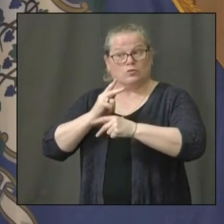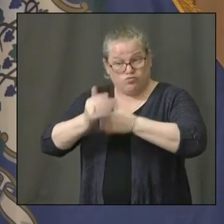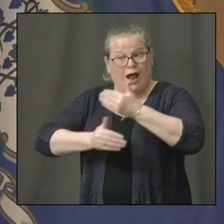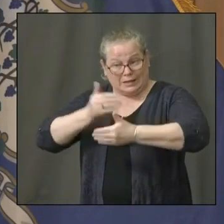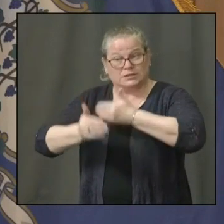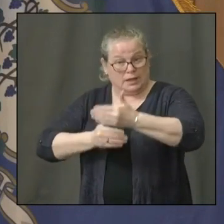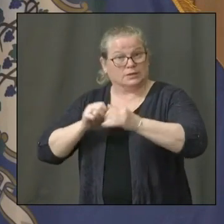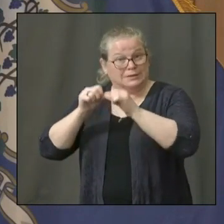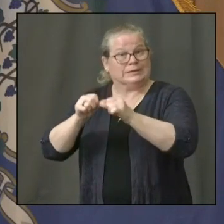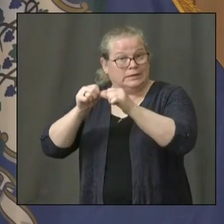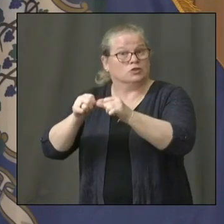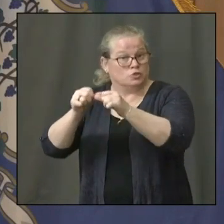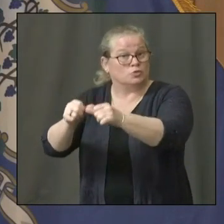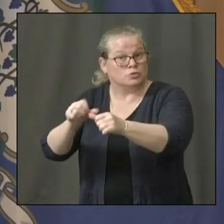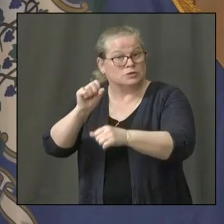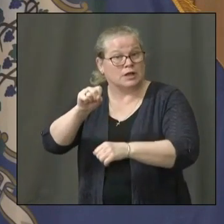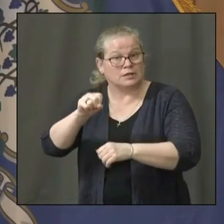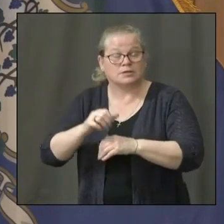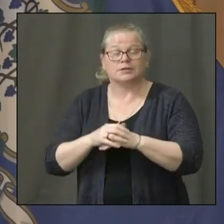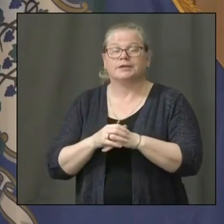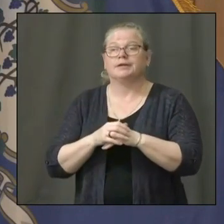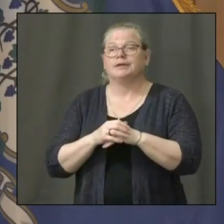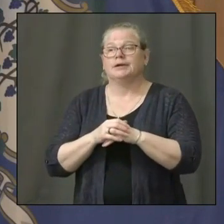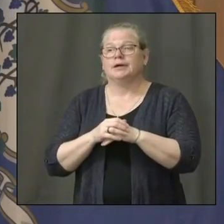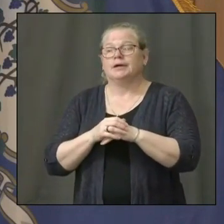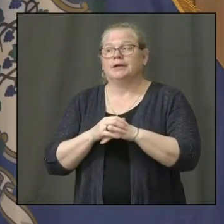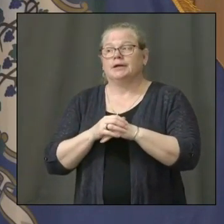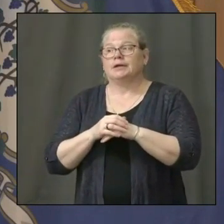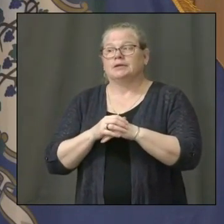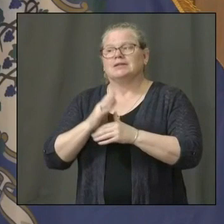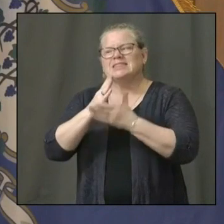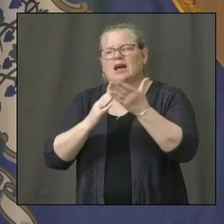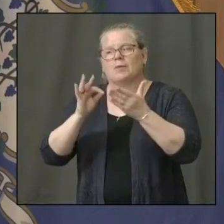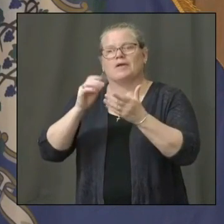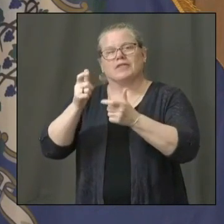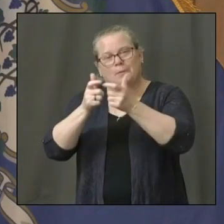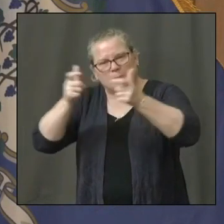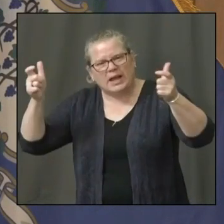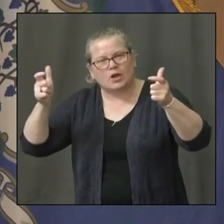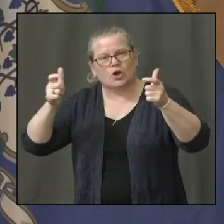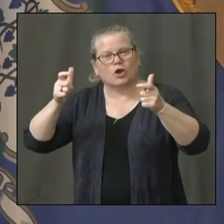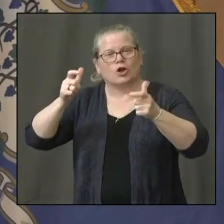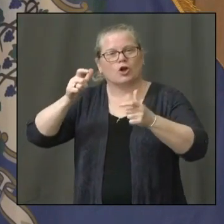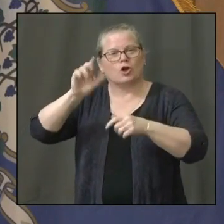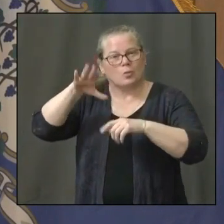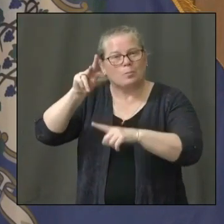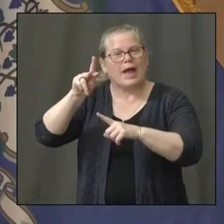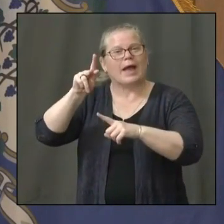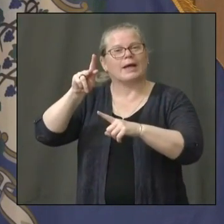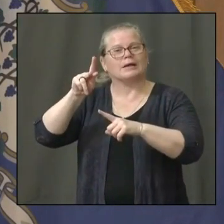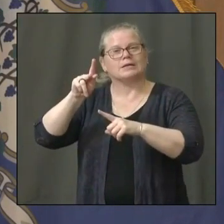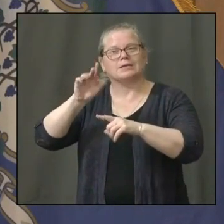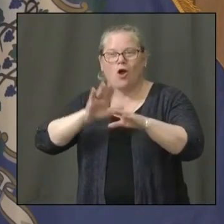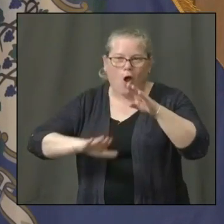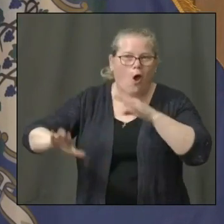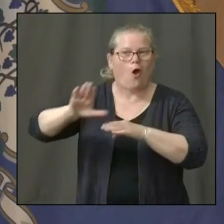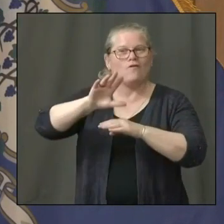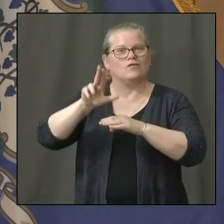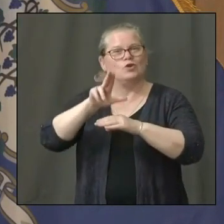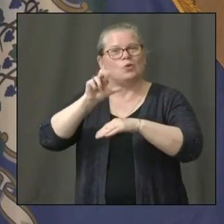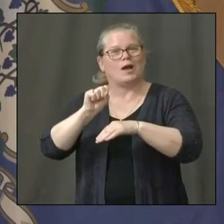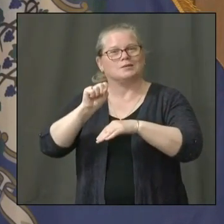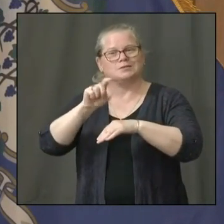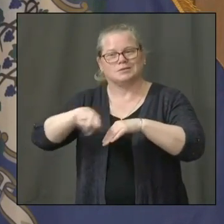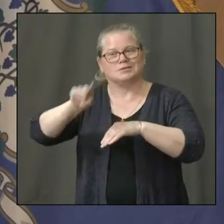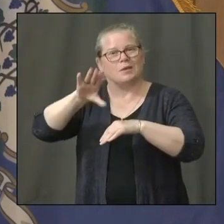was some speed bumps, I guess, with some of the bigger national banks as they tried to figure out what the protocol and rules were coming